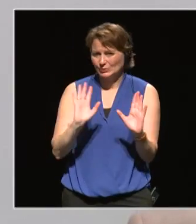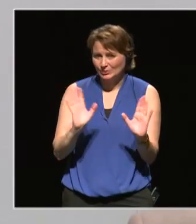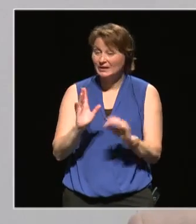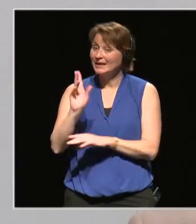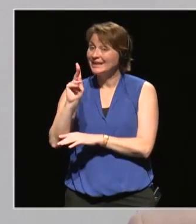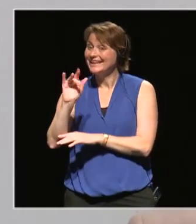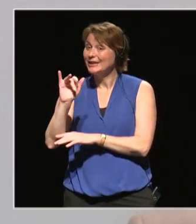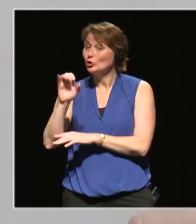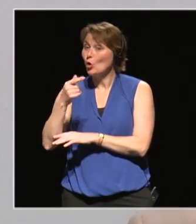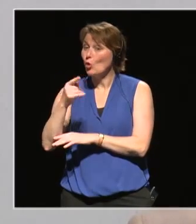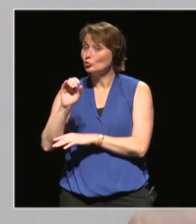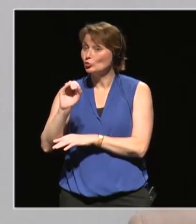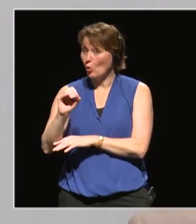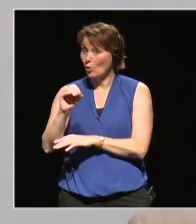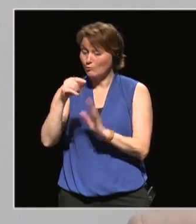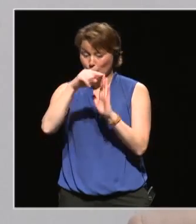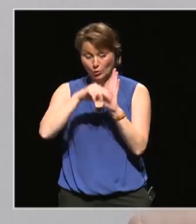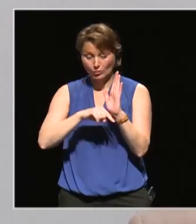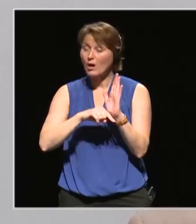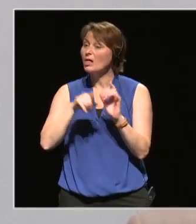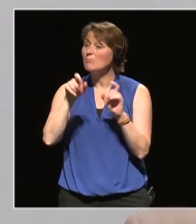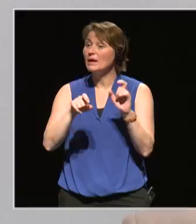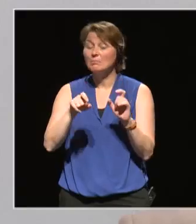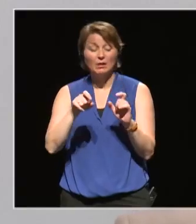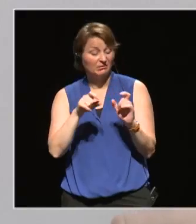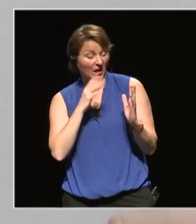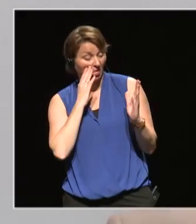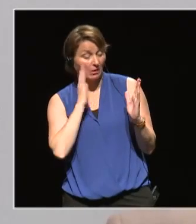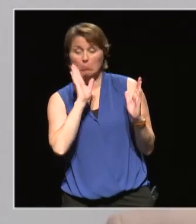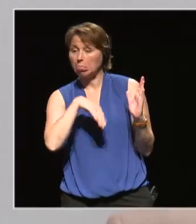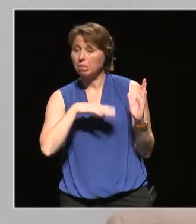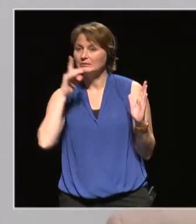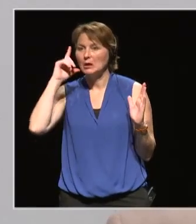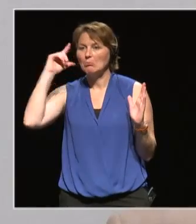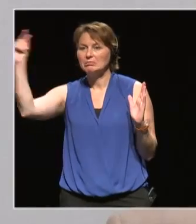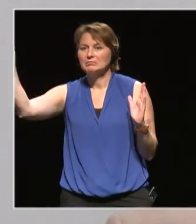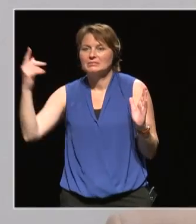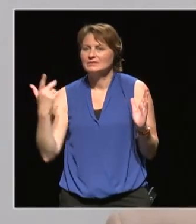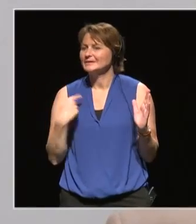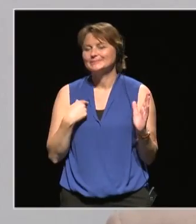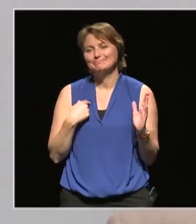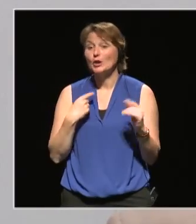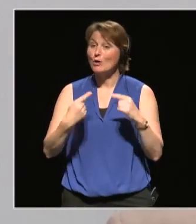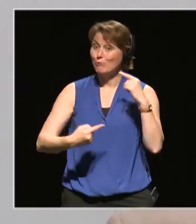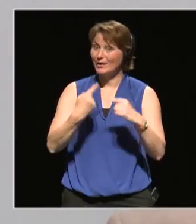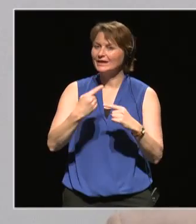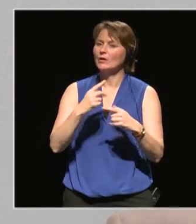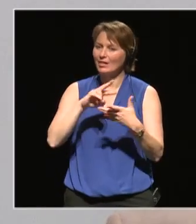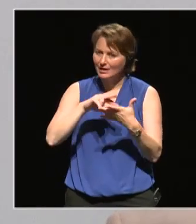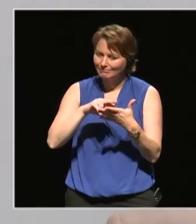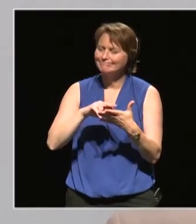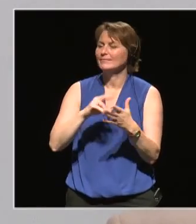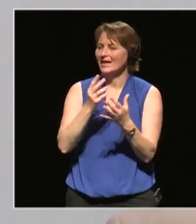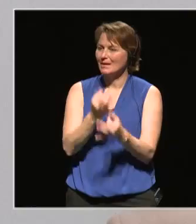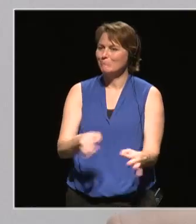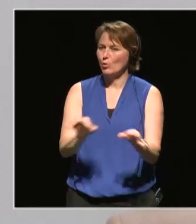who were not respecting their obligations just walked out, which is not a way to go. So political buy-in is very important, and we have now